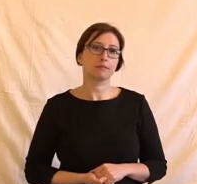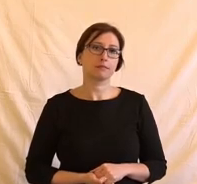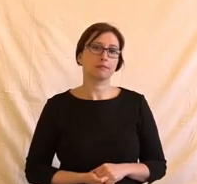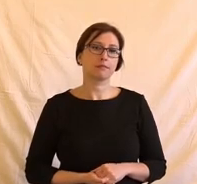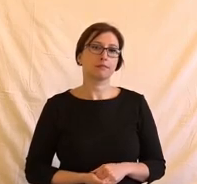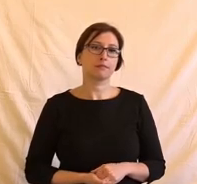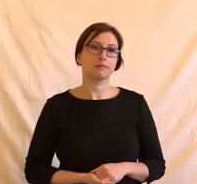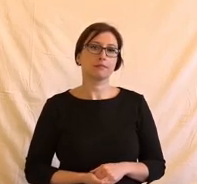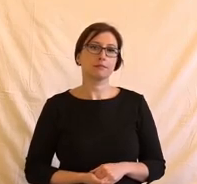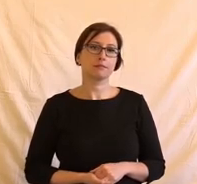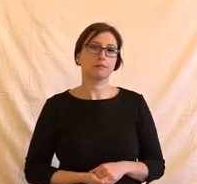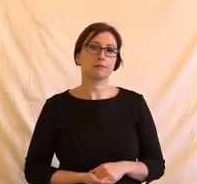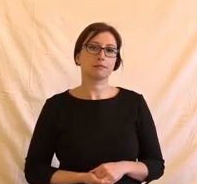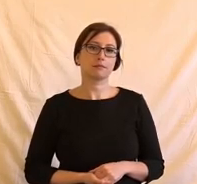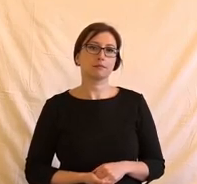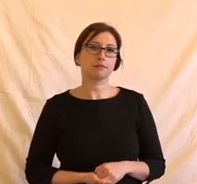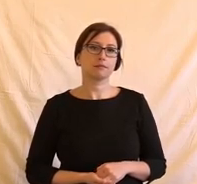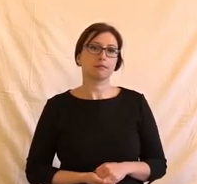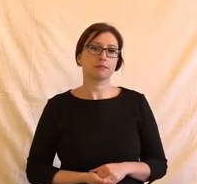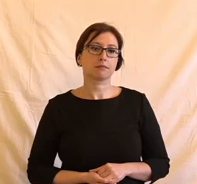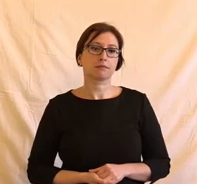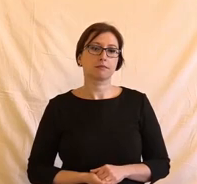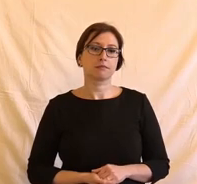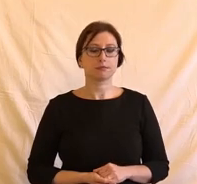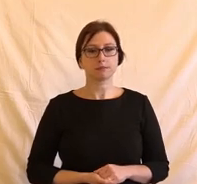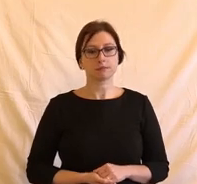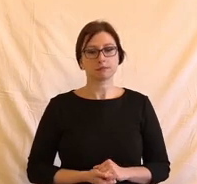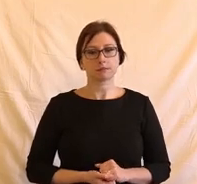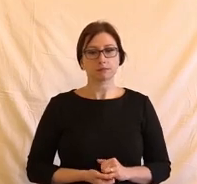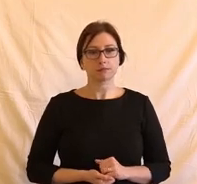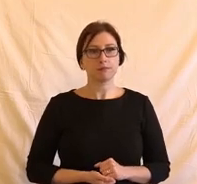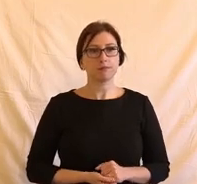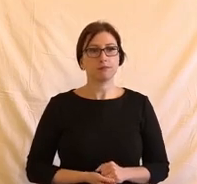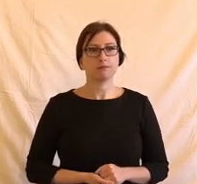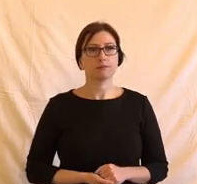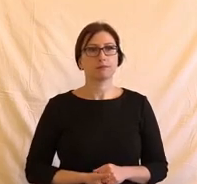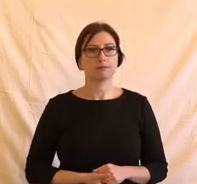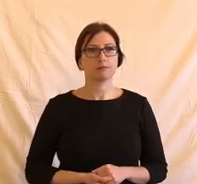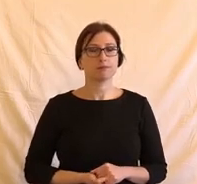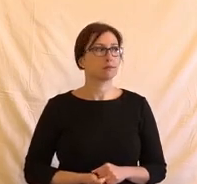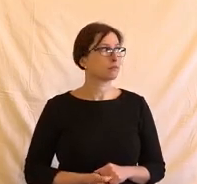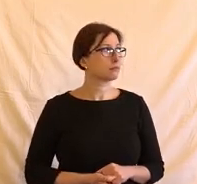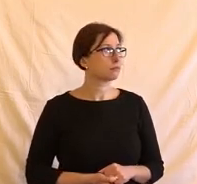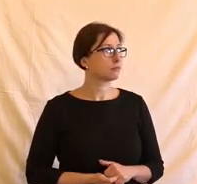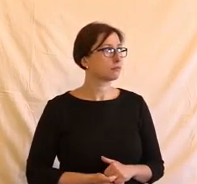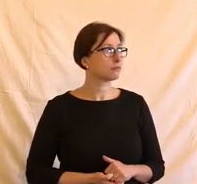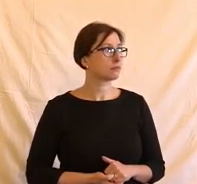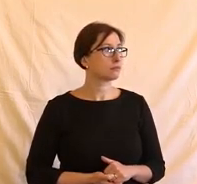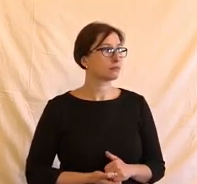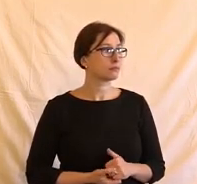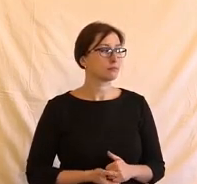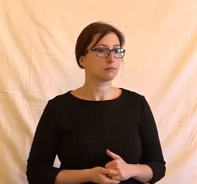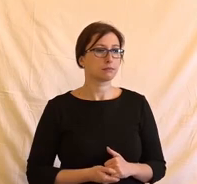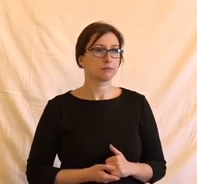friends? They go out to party. And so I was a happy Norwegian. I had